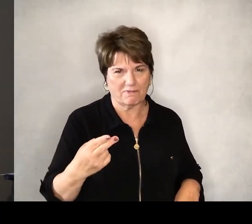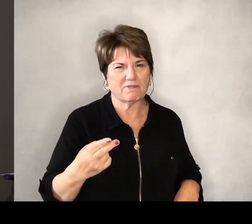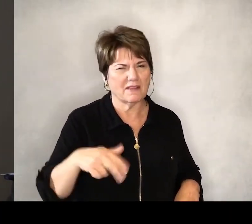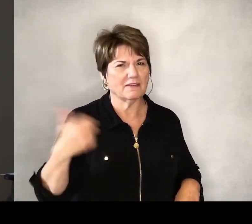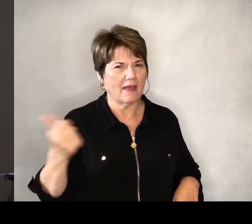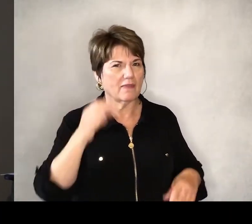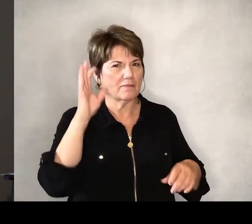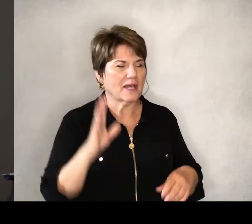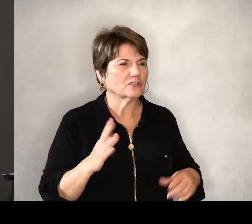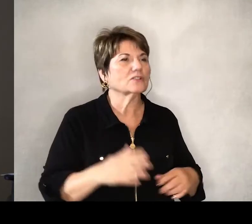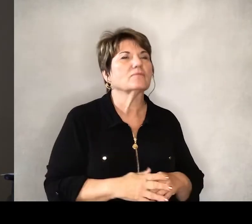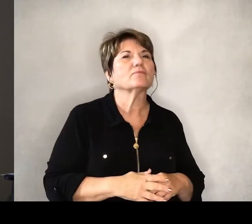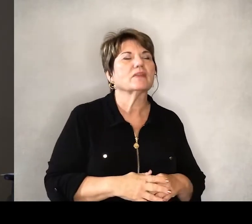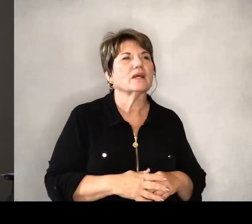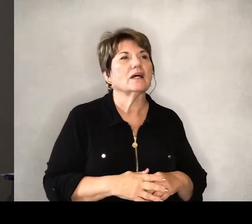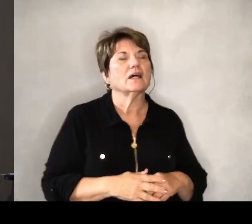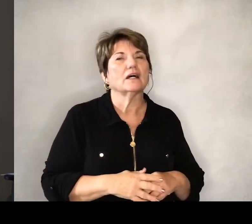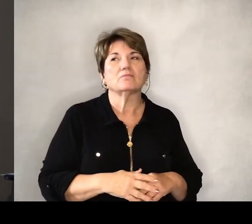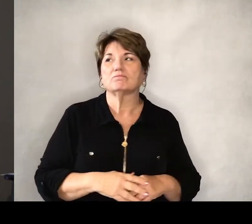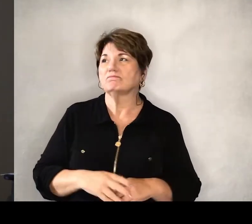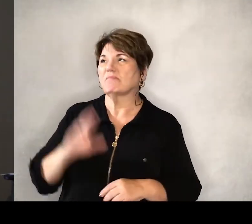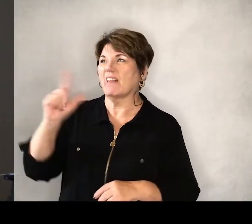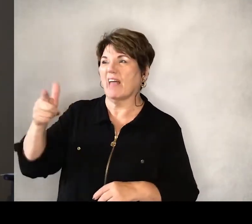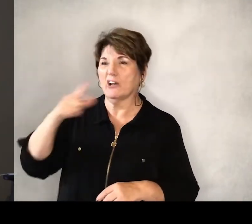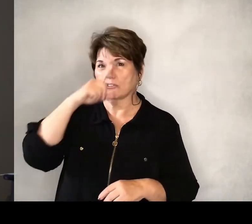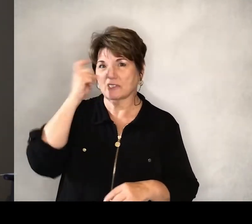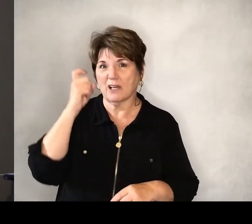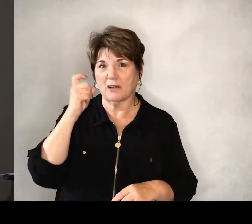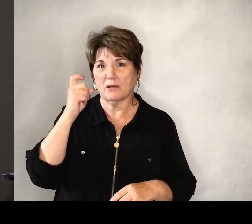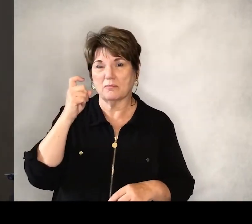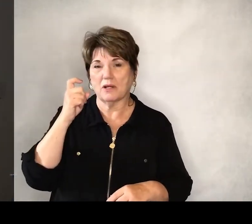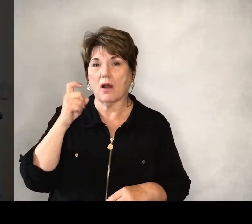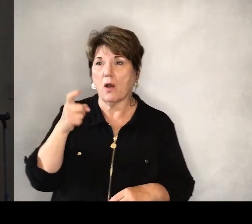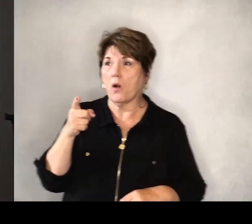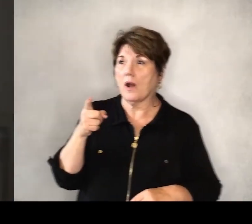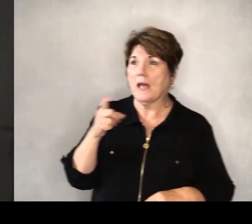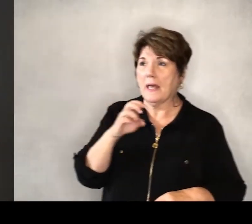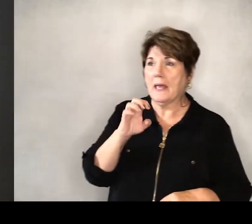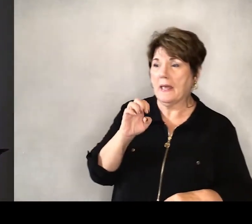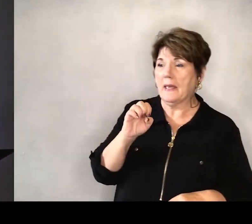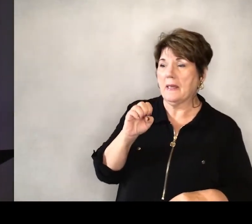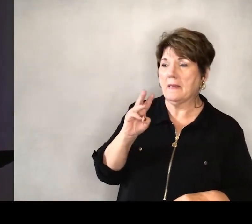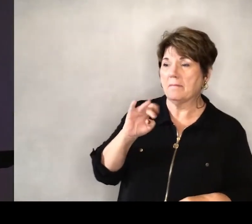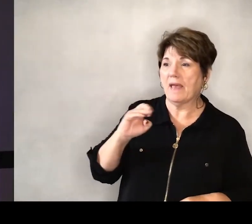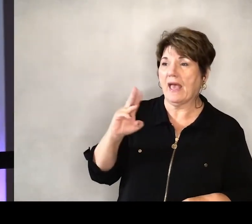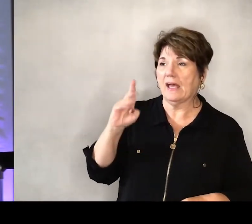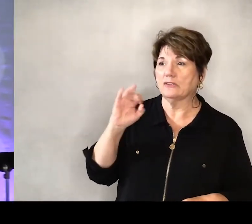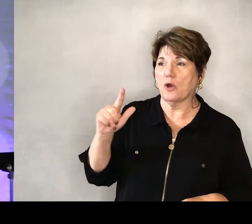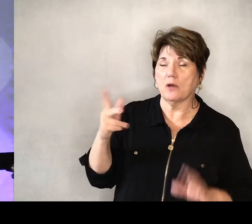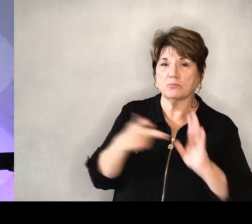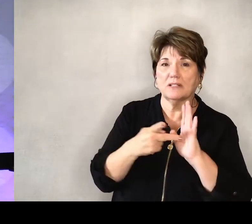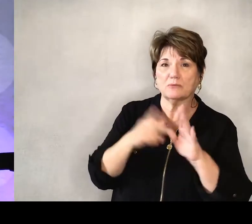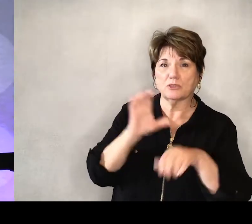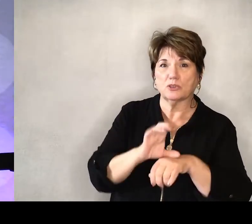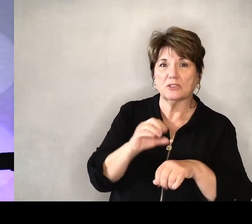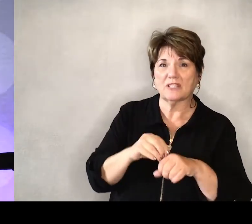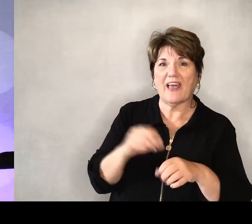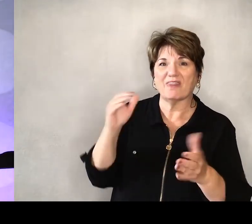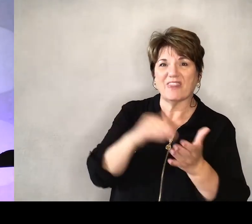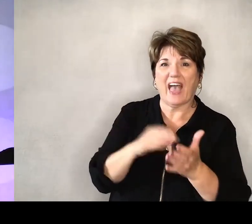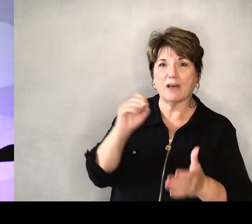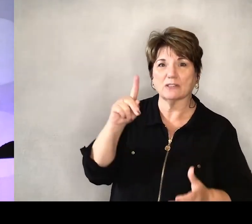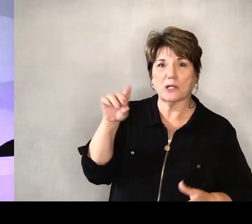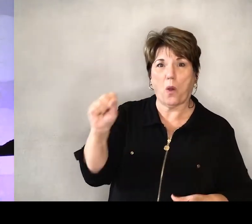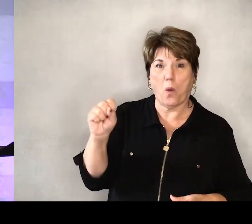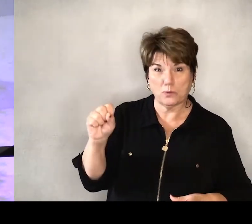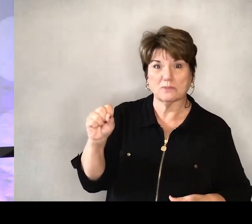so then a little bit later that summer, Emmanuel Presbyterian Church in Thousand Oaks. And now, you have to kind of know a little